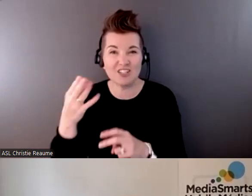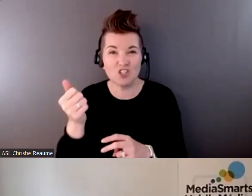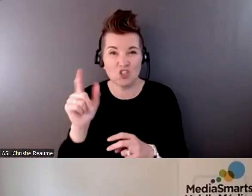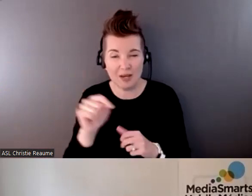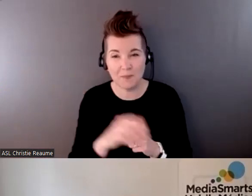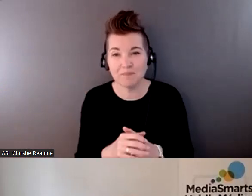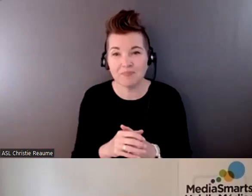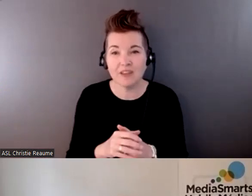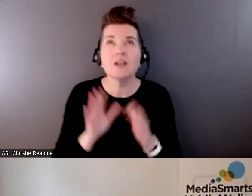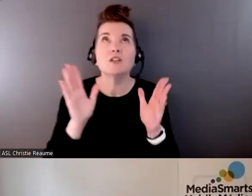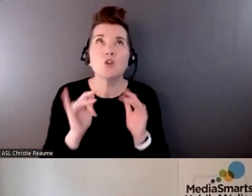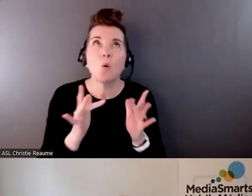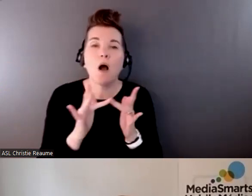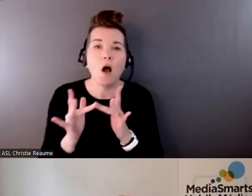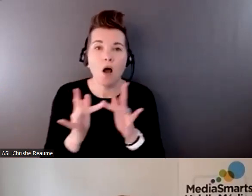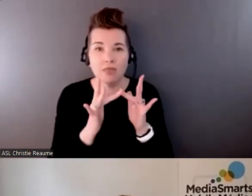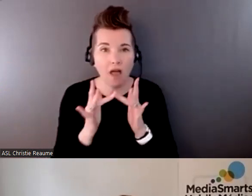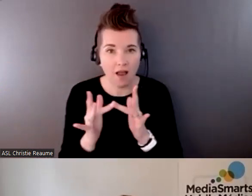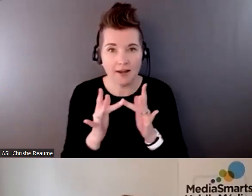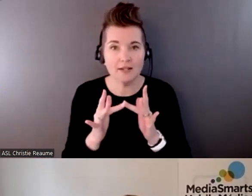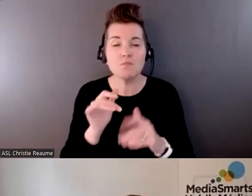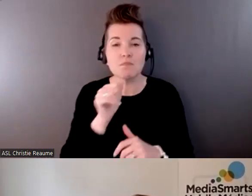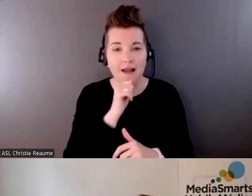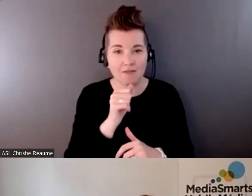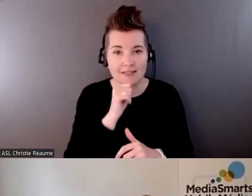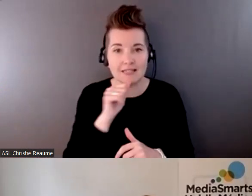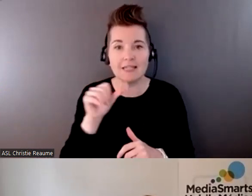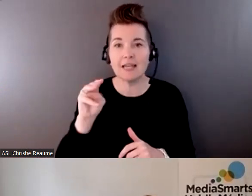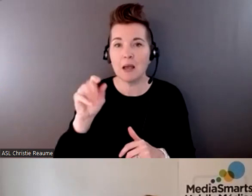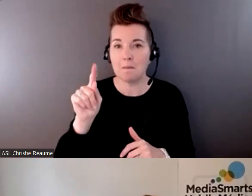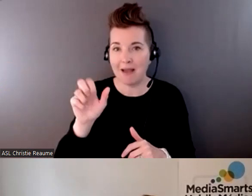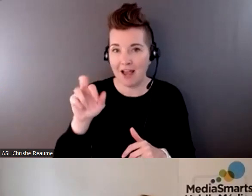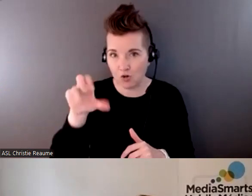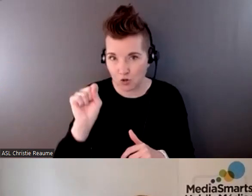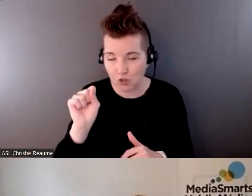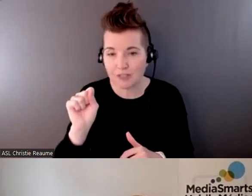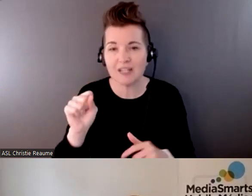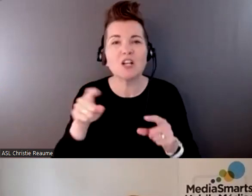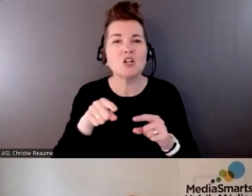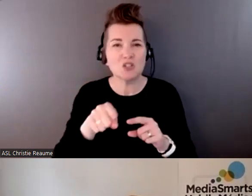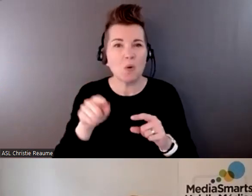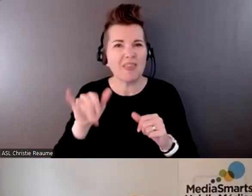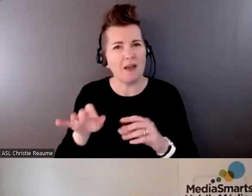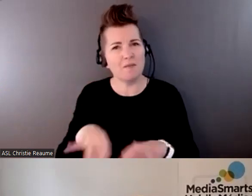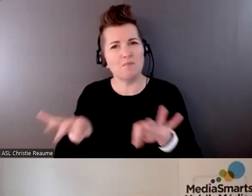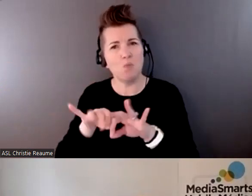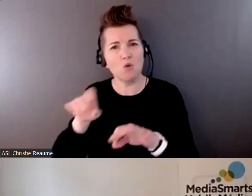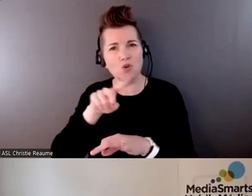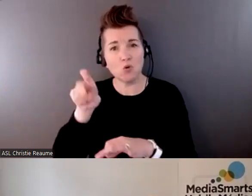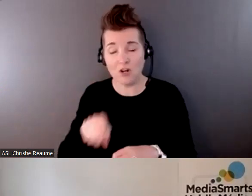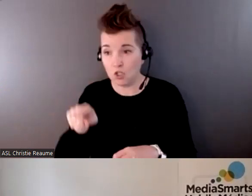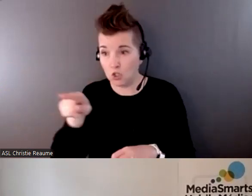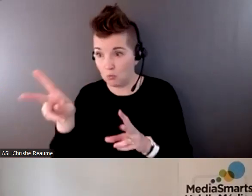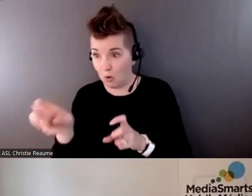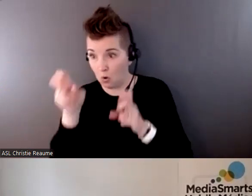on the the online privacy matters and I thought that was really interesting what you're talking about you know that question of asking consent before you share photos before you